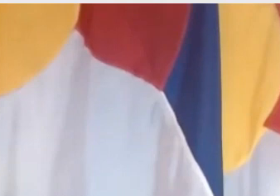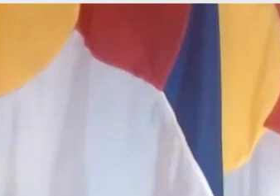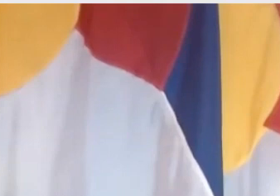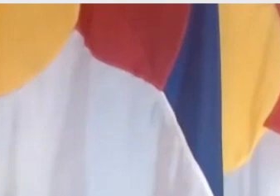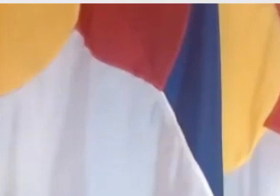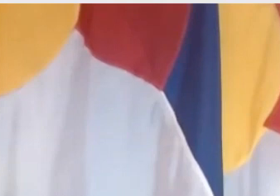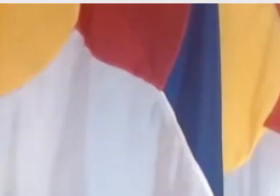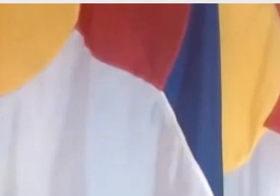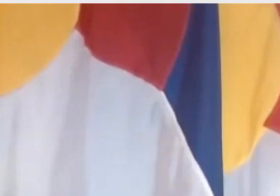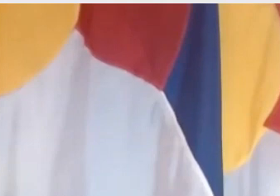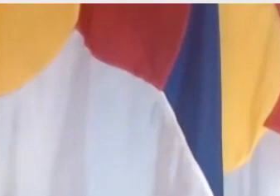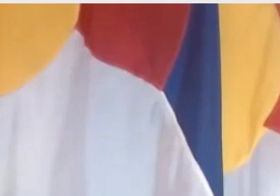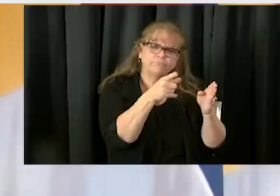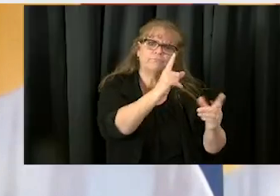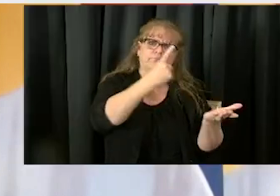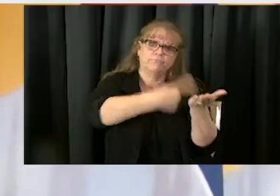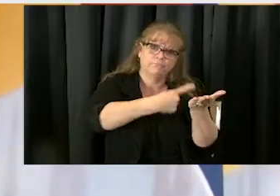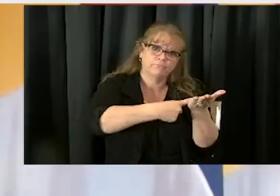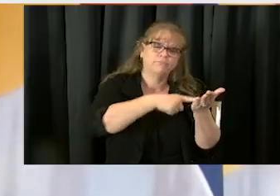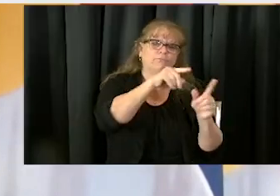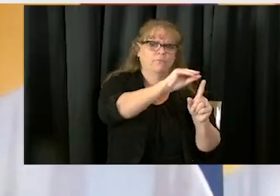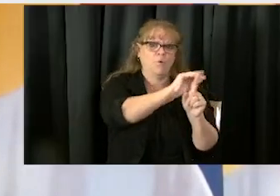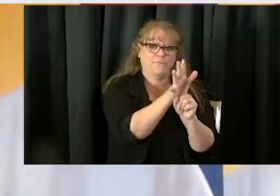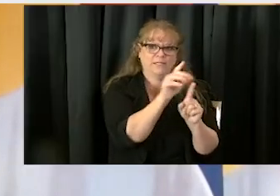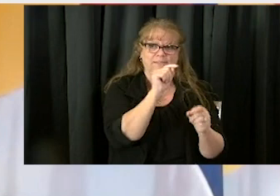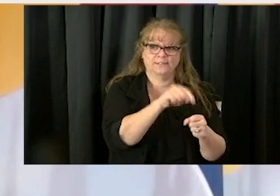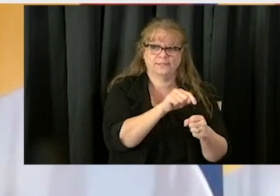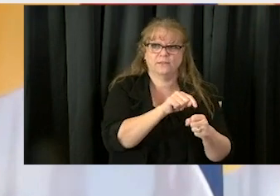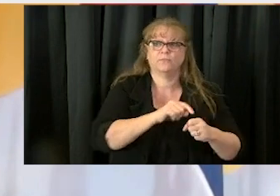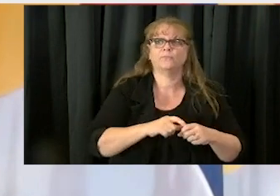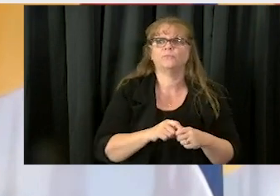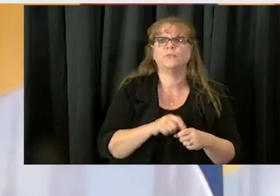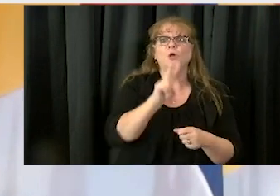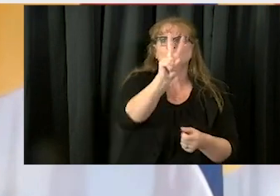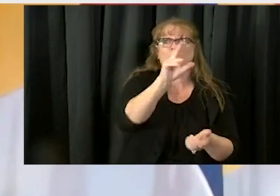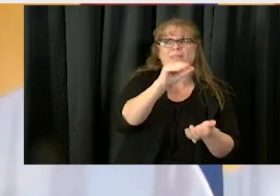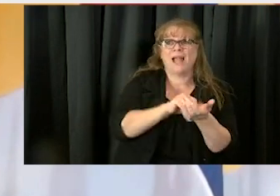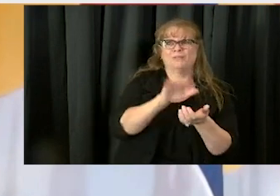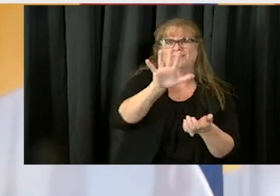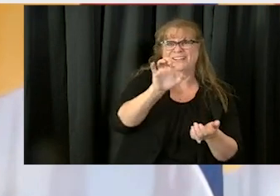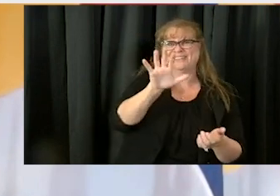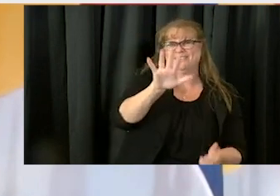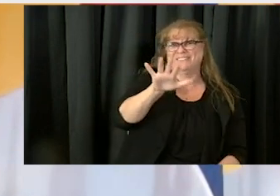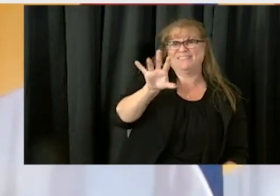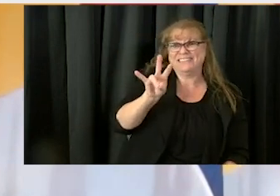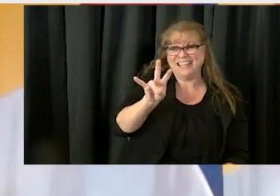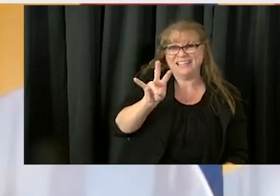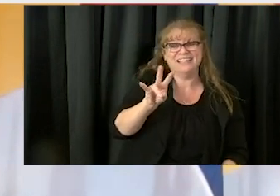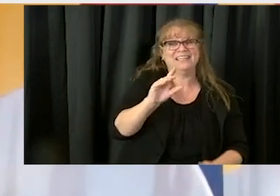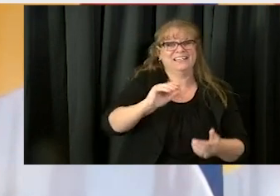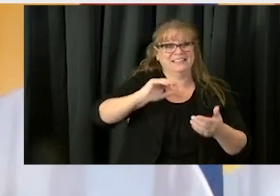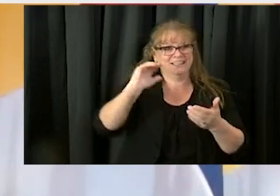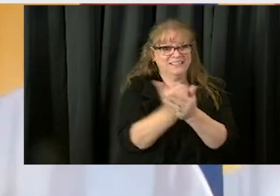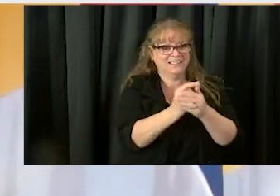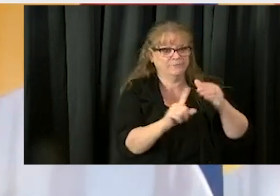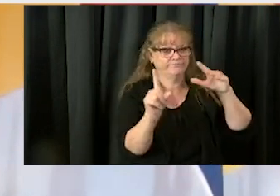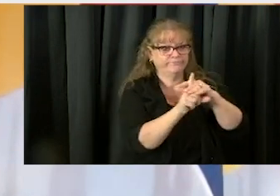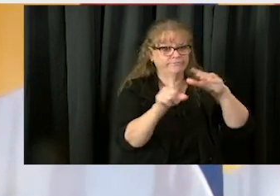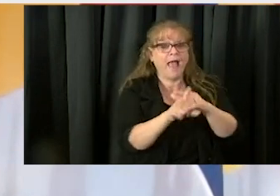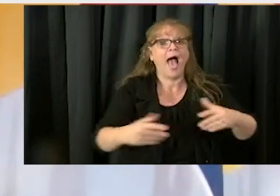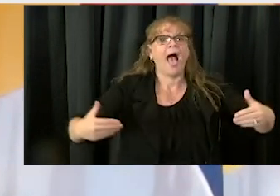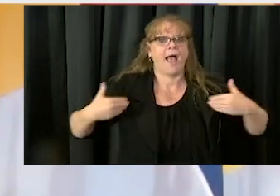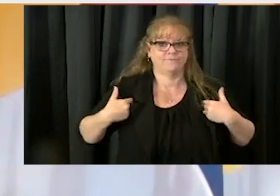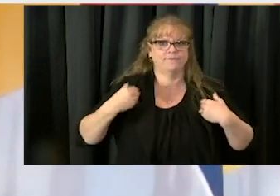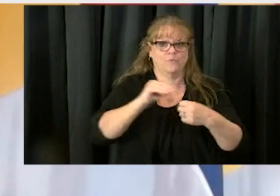2,557 new cases, and we have 911 people hospitalized. So the virus is extremely prevalent